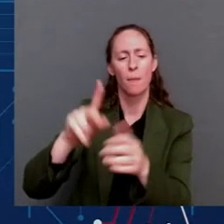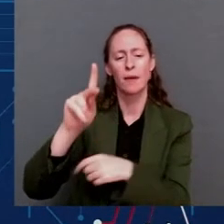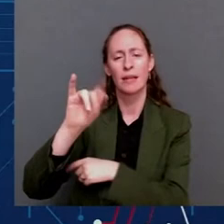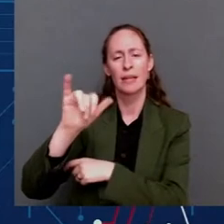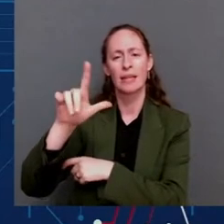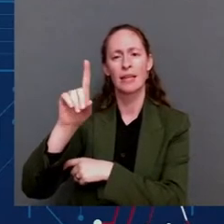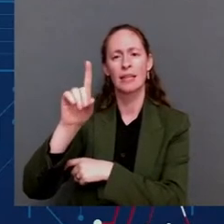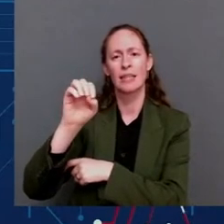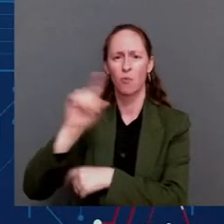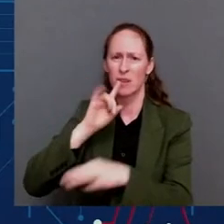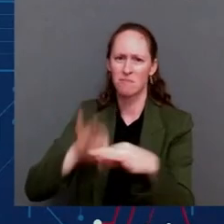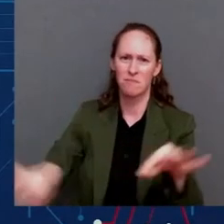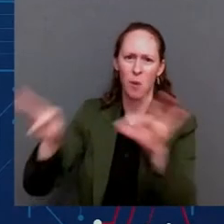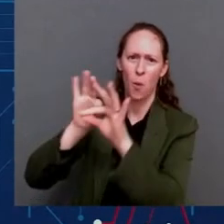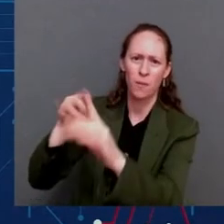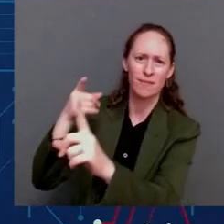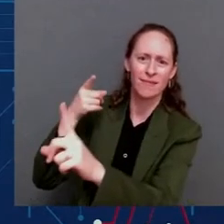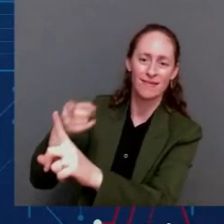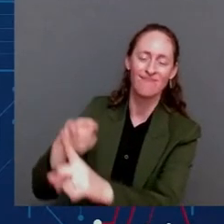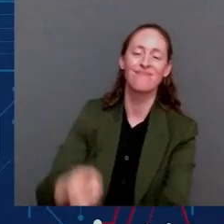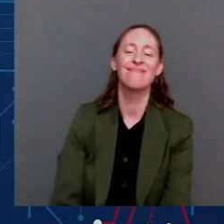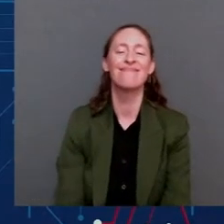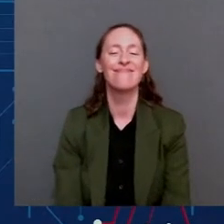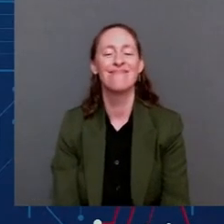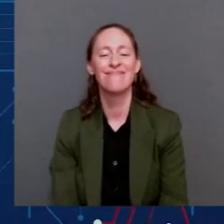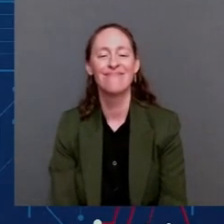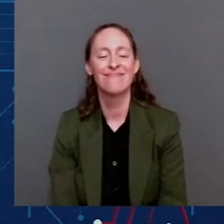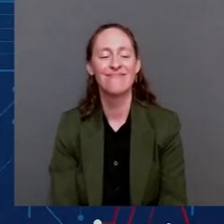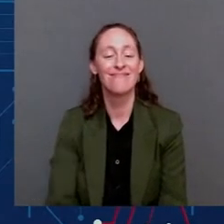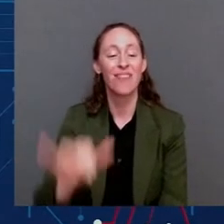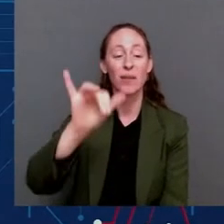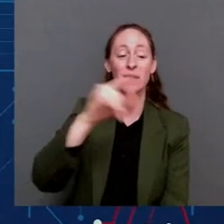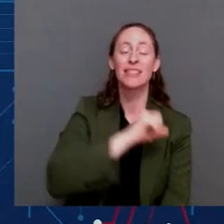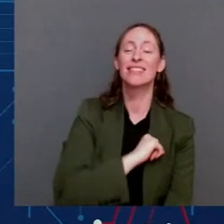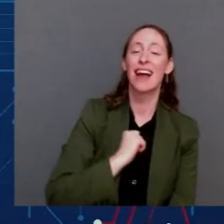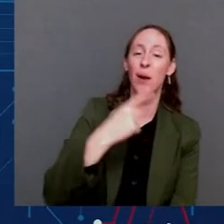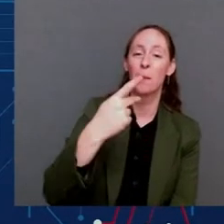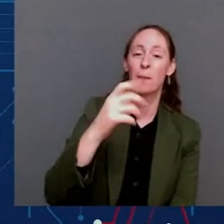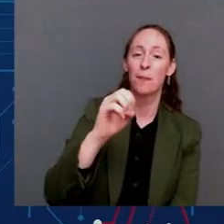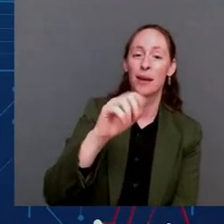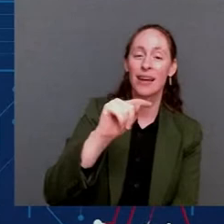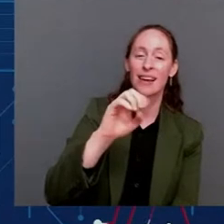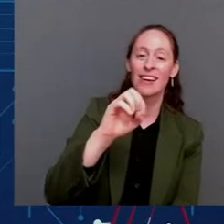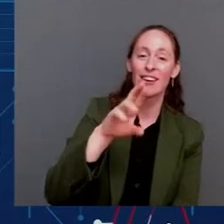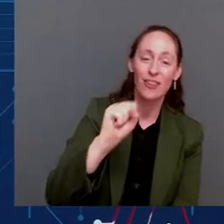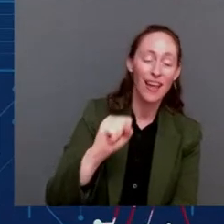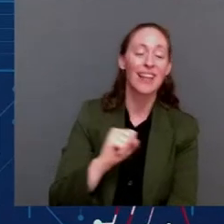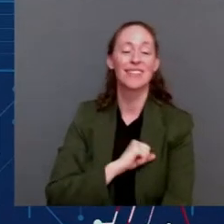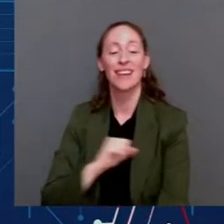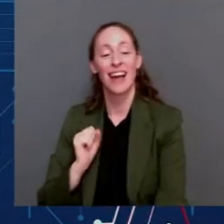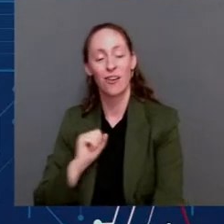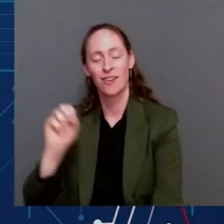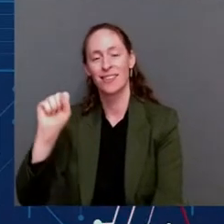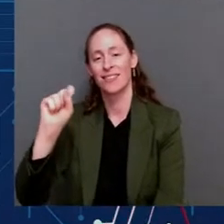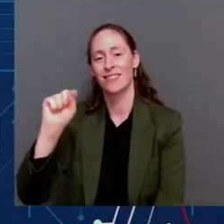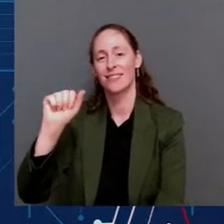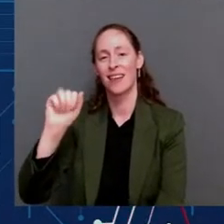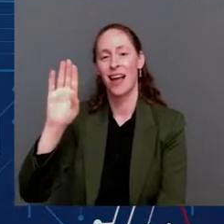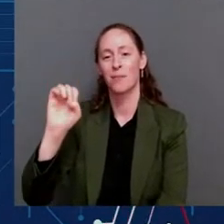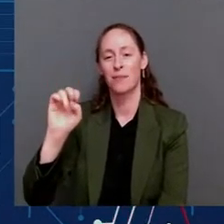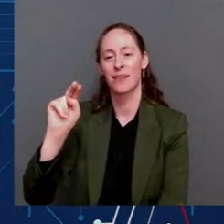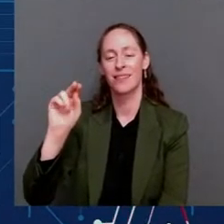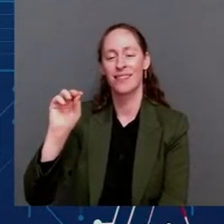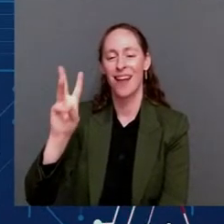the other members of the Michigan delegation wouldn't happen without them. Every single Democrat, two Republicans, voted to get the CHIPS and Science Act to my